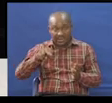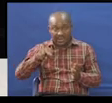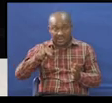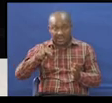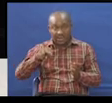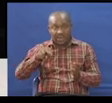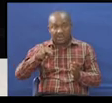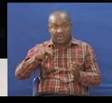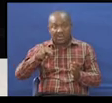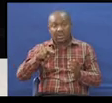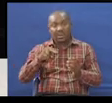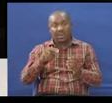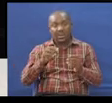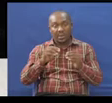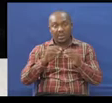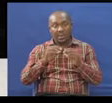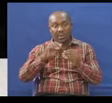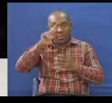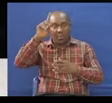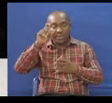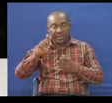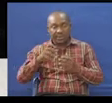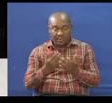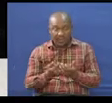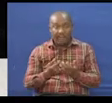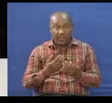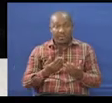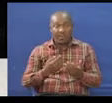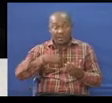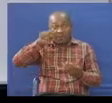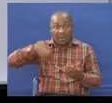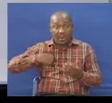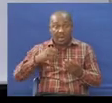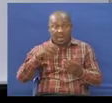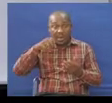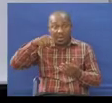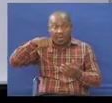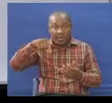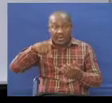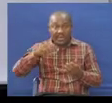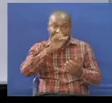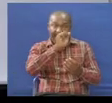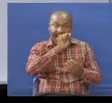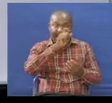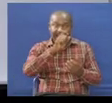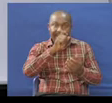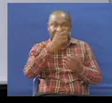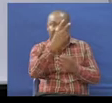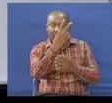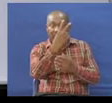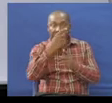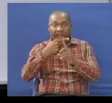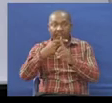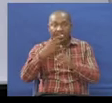equation, let me just simplify this one here, of our equation ax squared plus